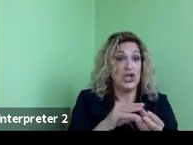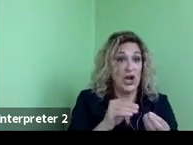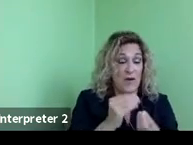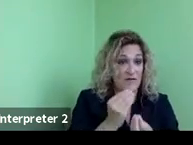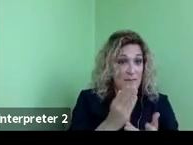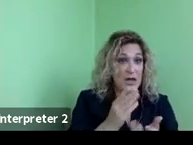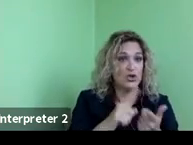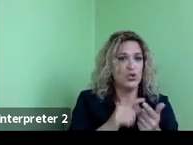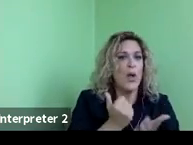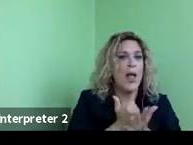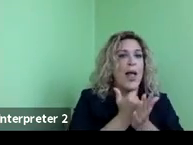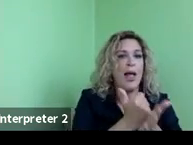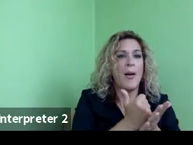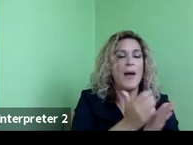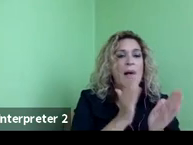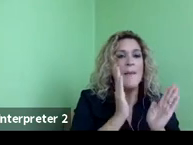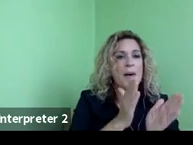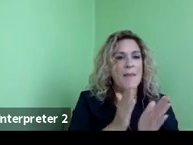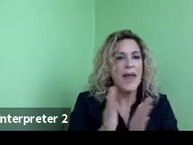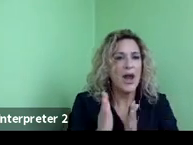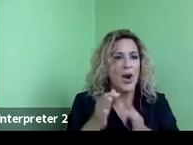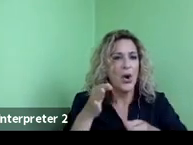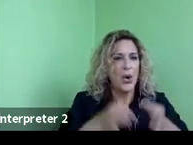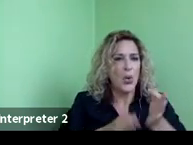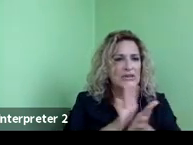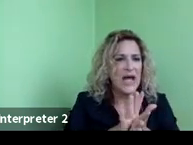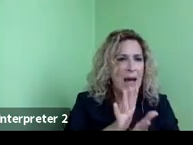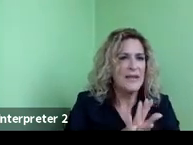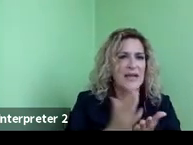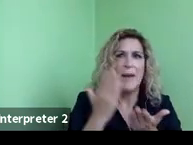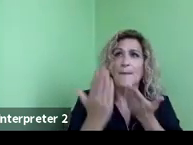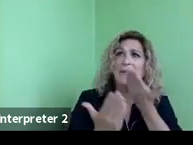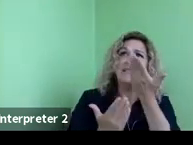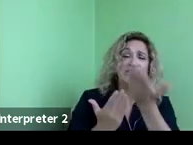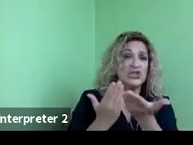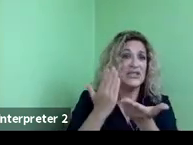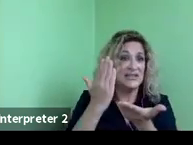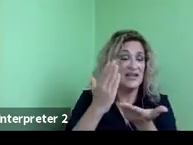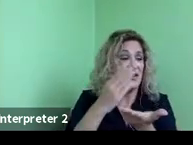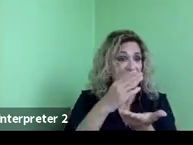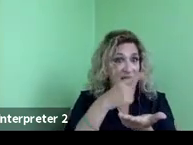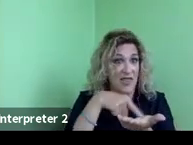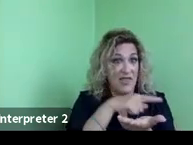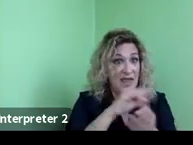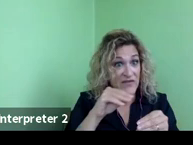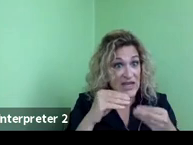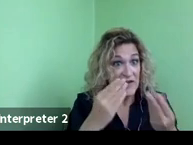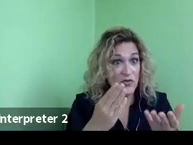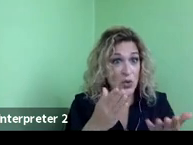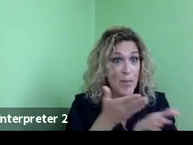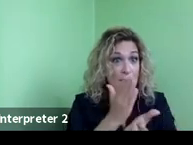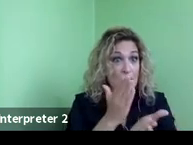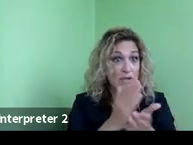documents, petitions, timelines, and they've given you permission to do that, that's